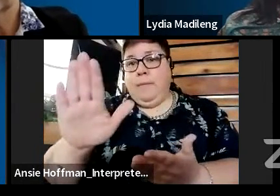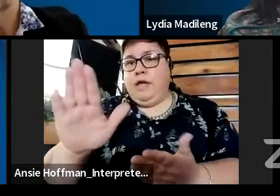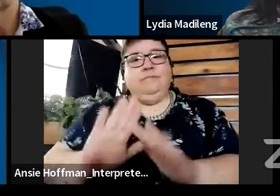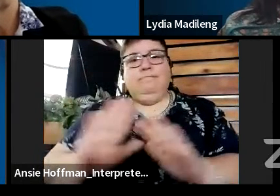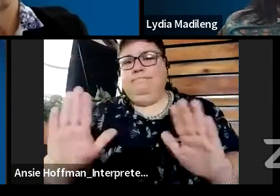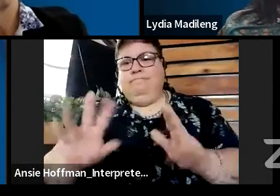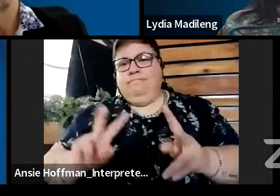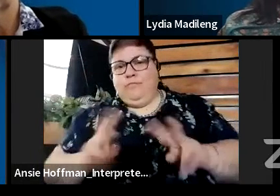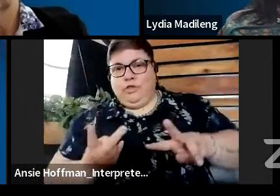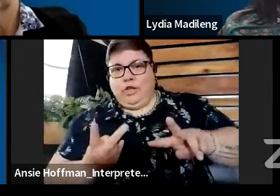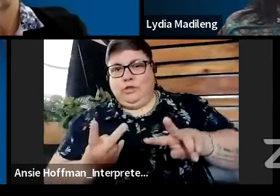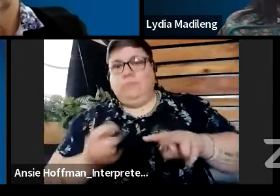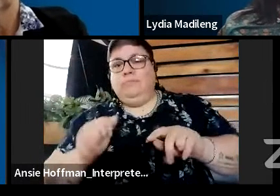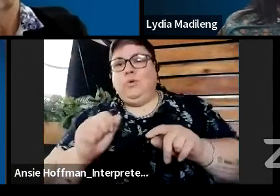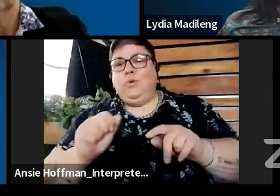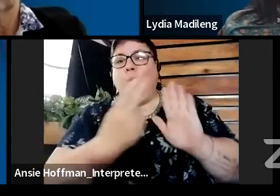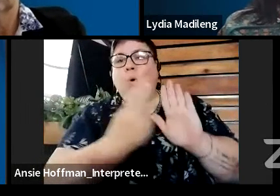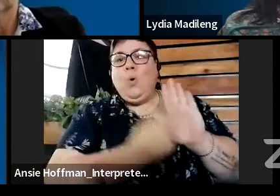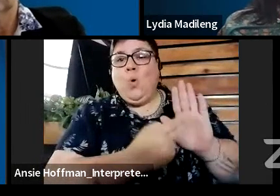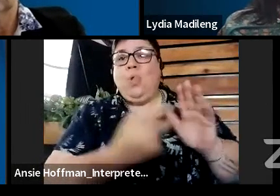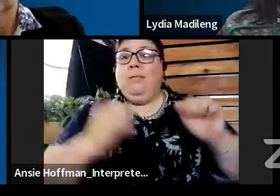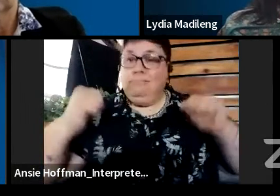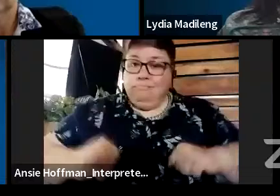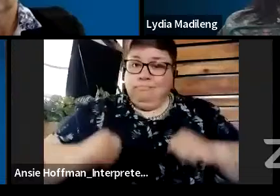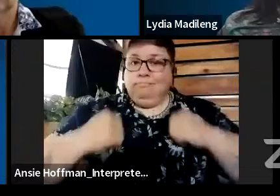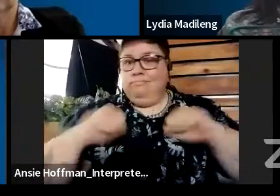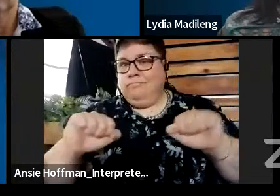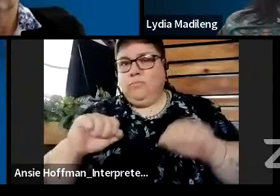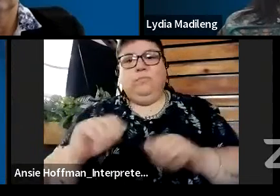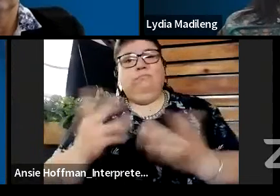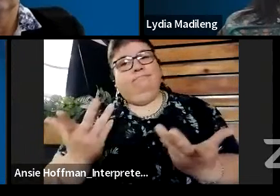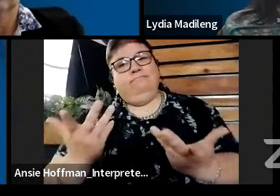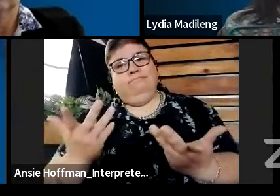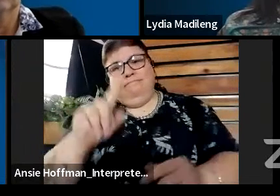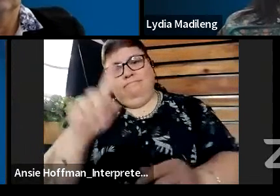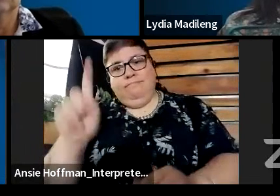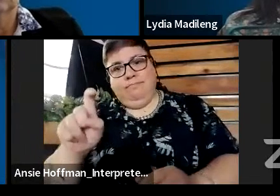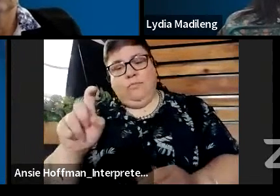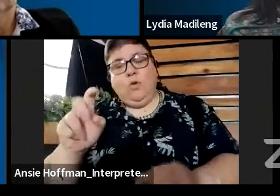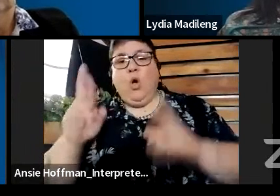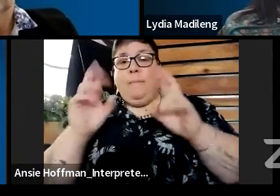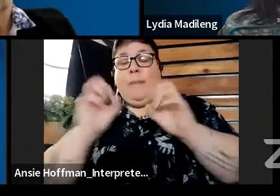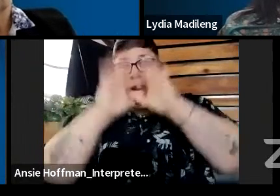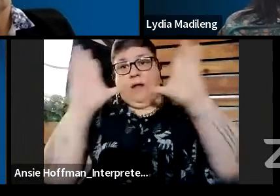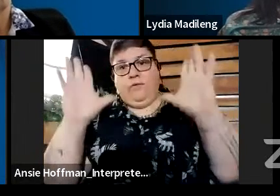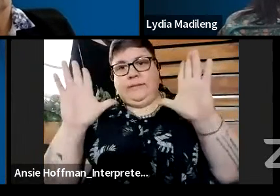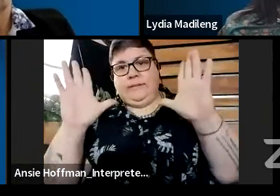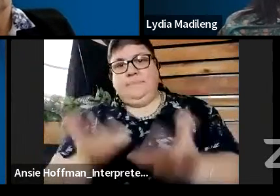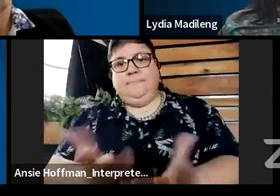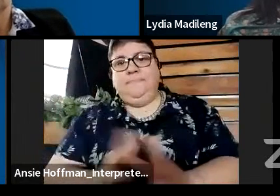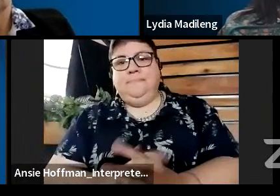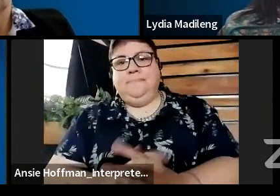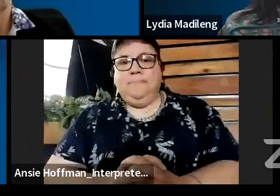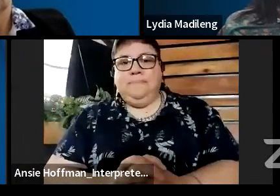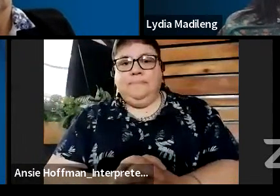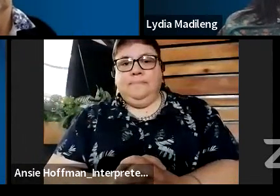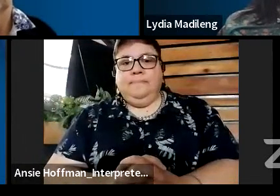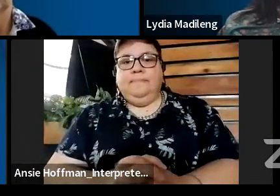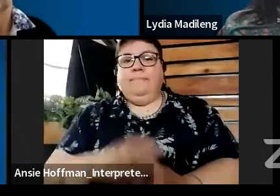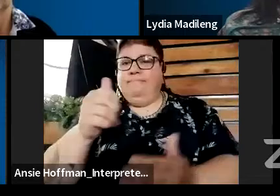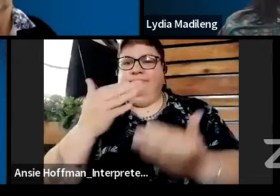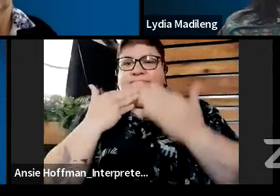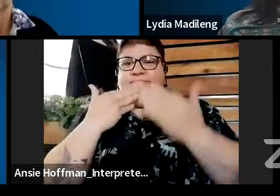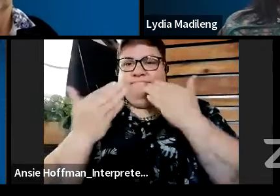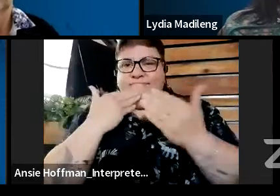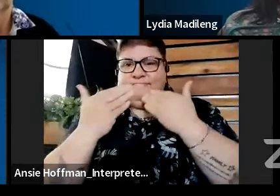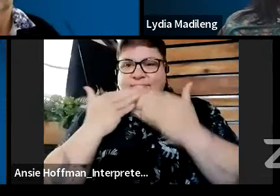new ruling as a result. Thank you, Patricia. I hope I clarified the. Yes, thank you very much for the